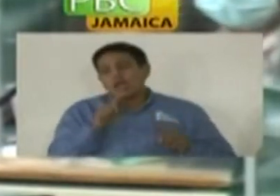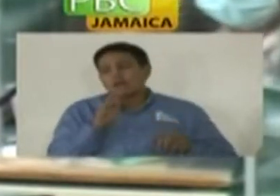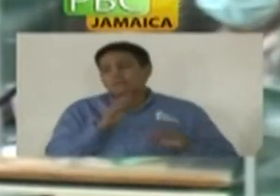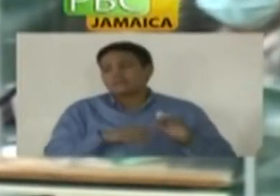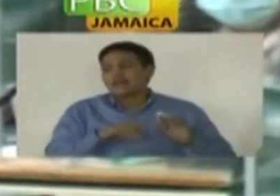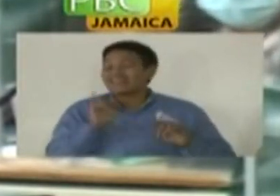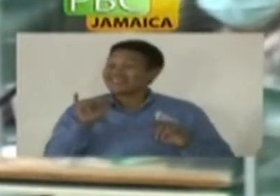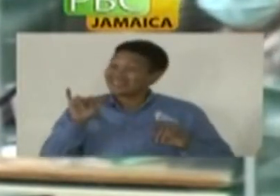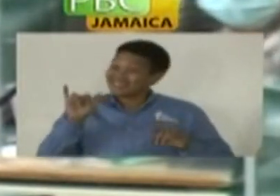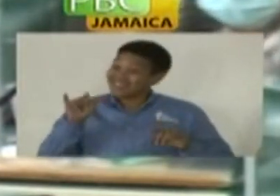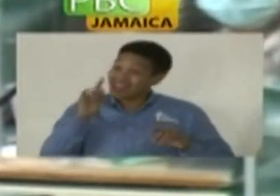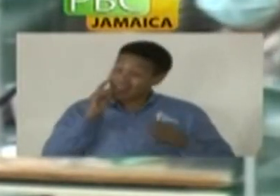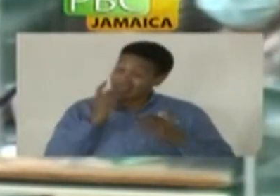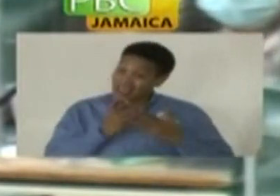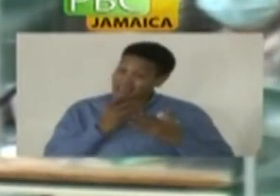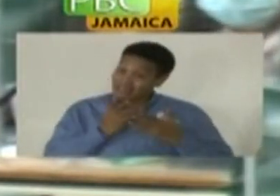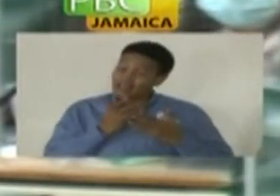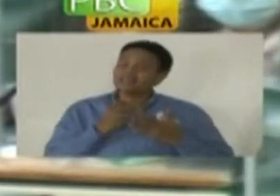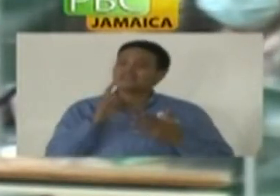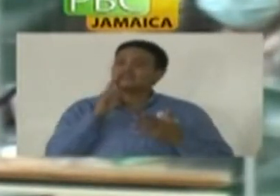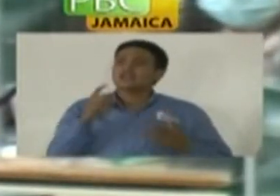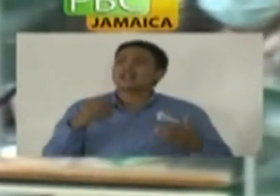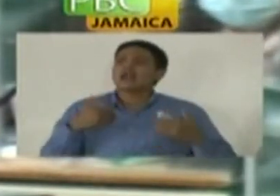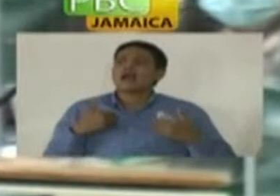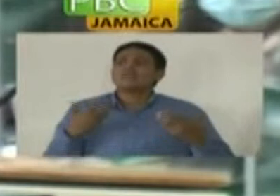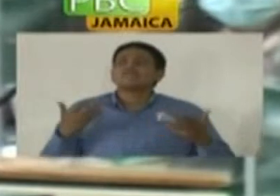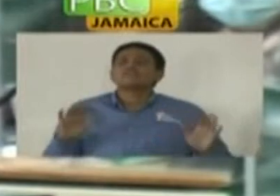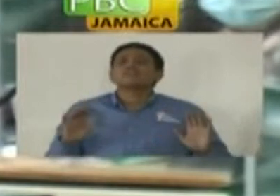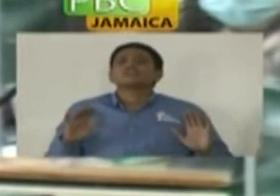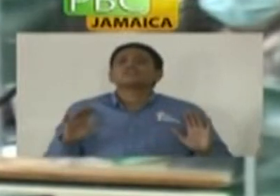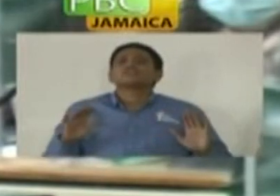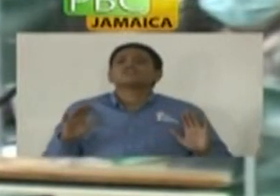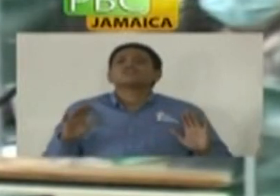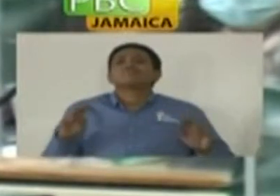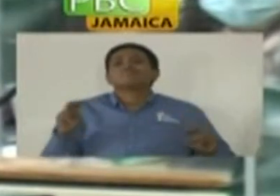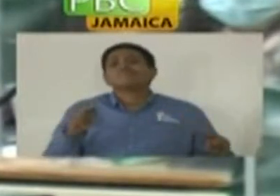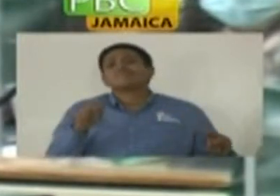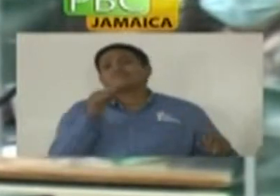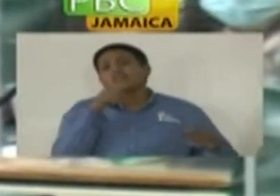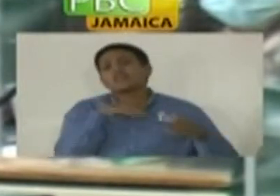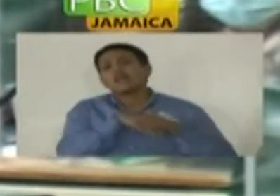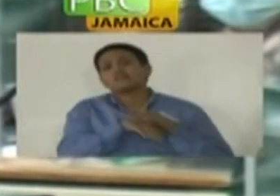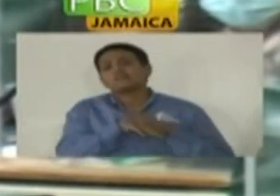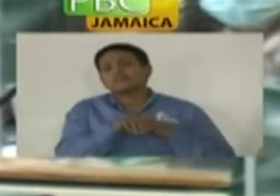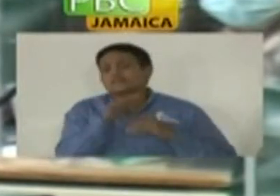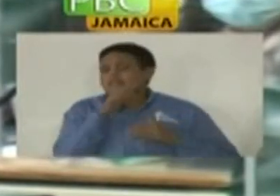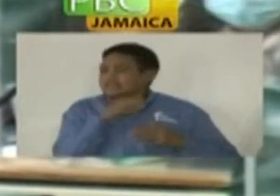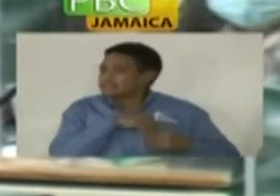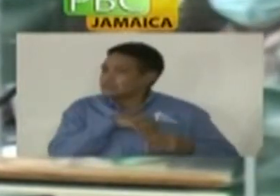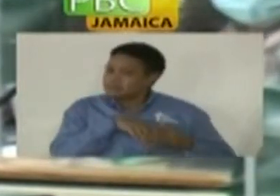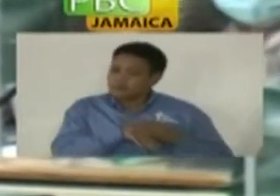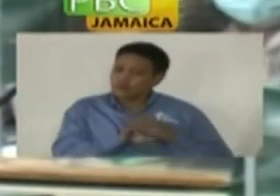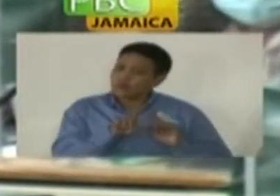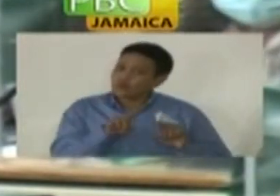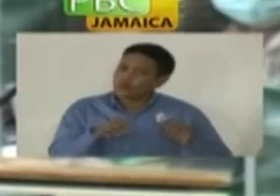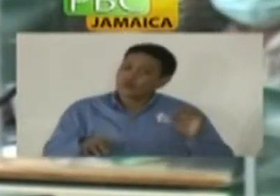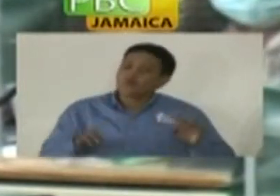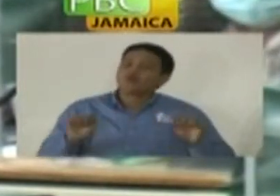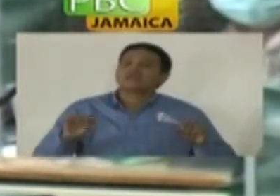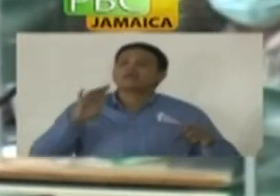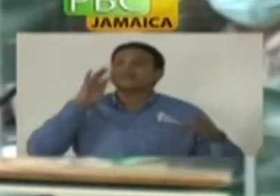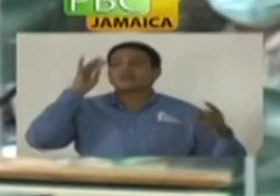that evidence that has been rendered inadmissible at trial can be considered